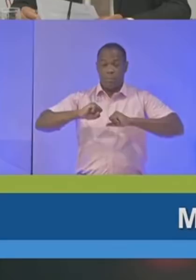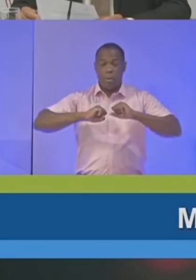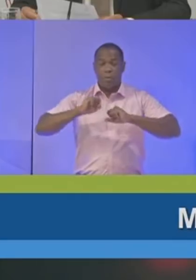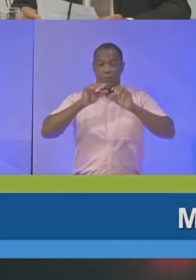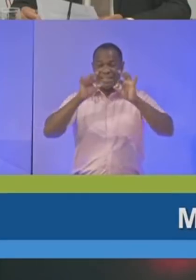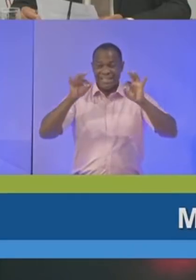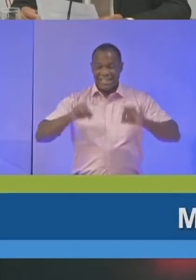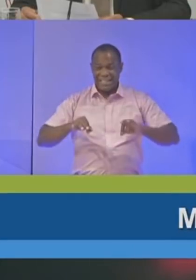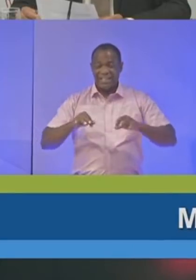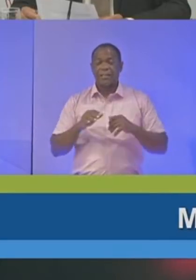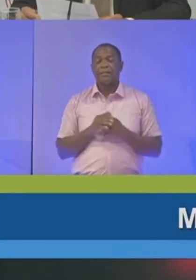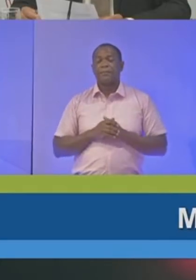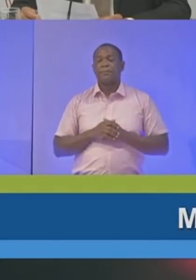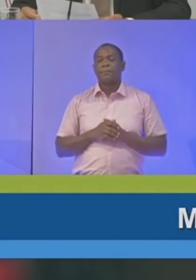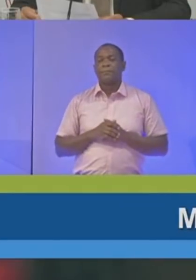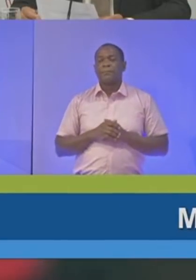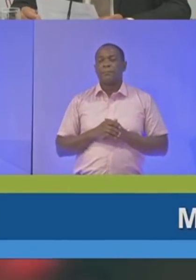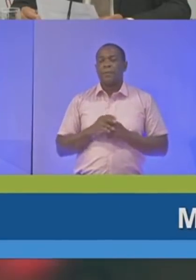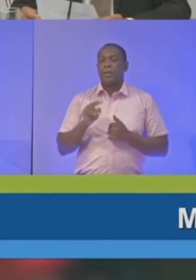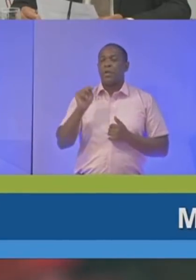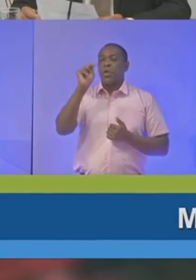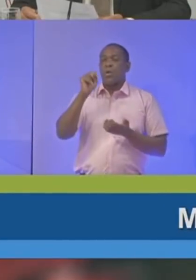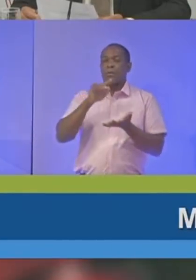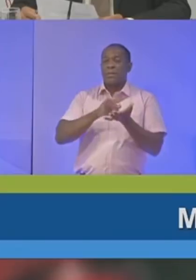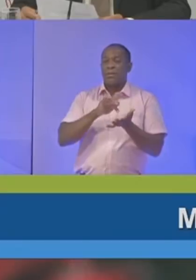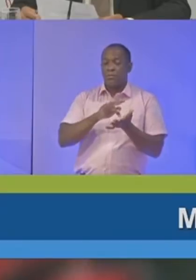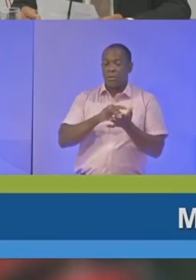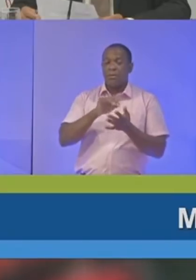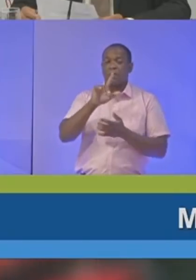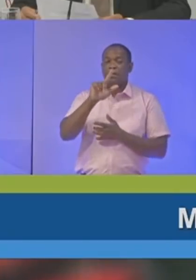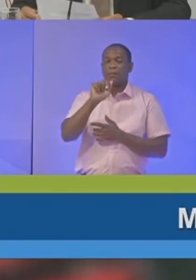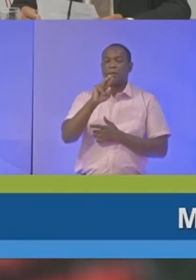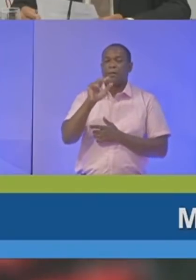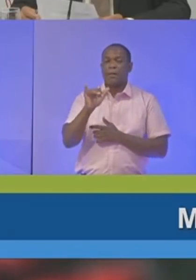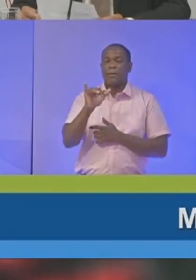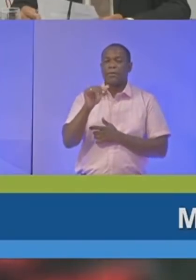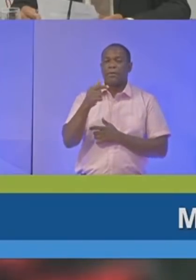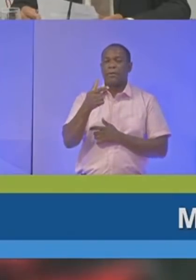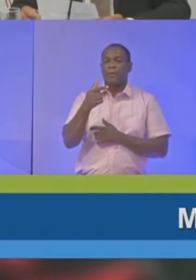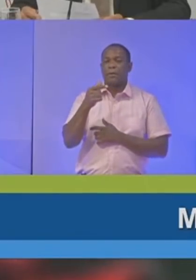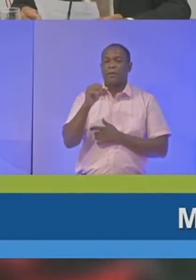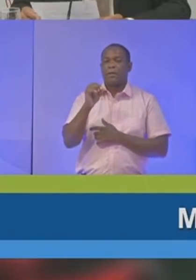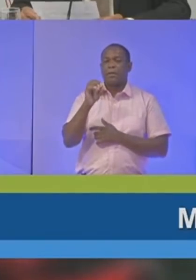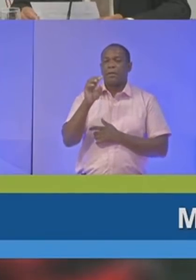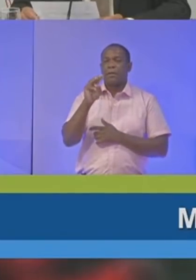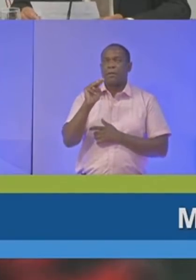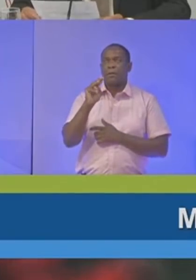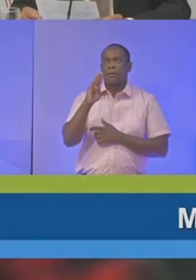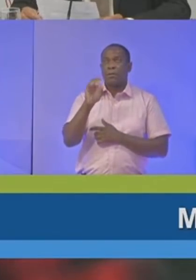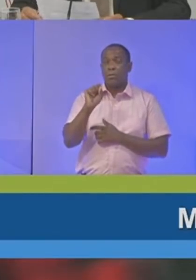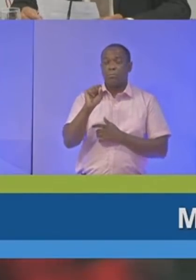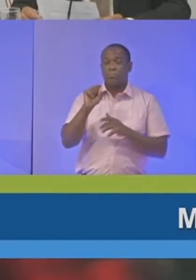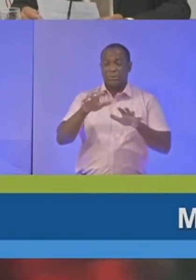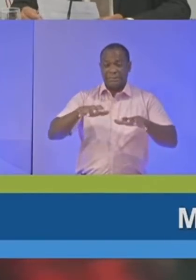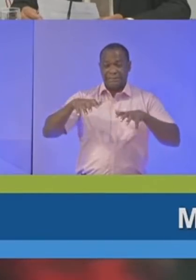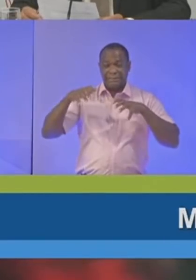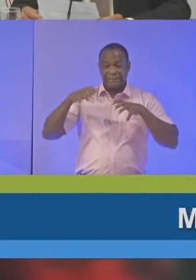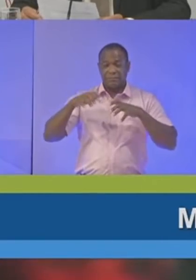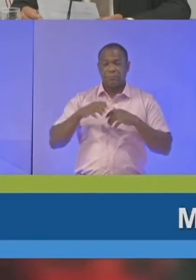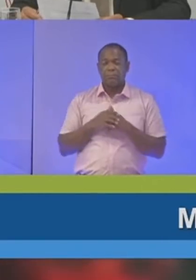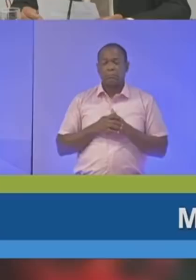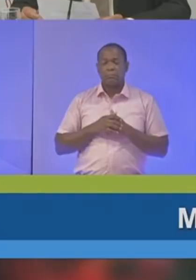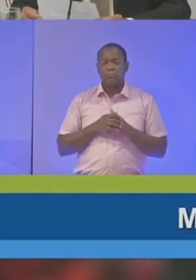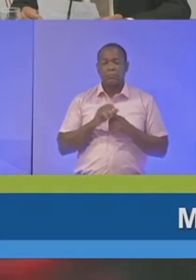central RHA, Costa El Dorado, Larry Gomes Stadium, UTT Campus, Monroe Road. On the southwest, Sapa,